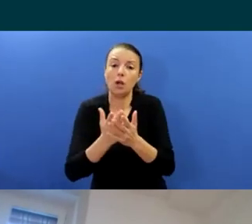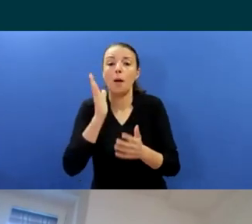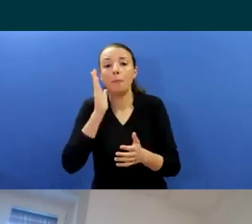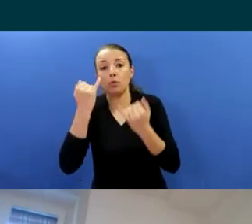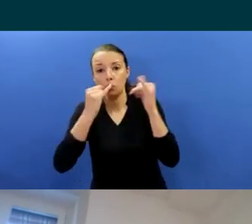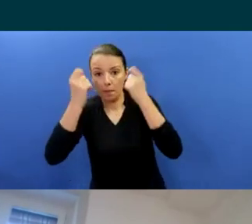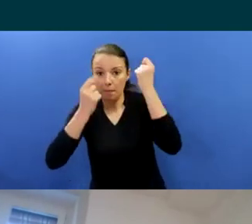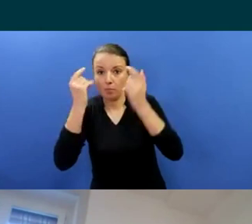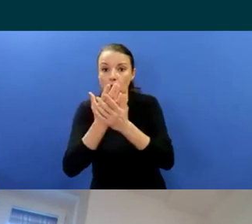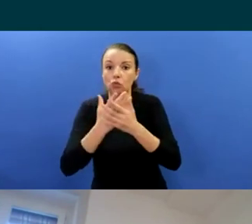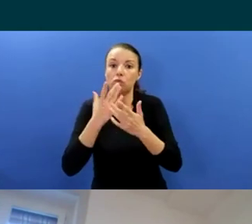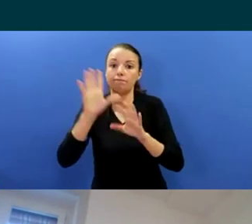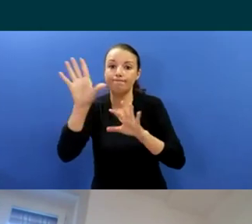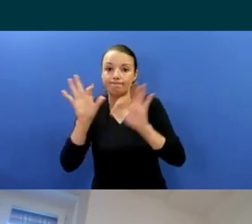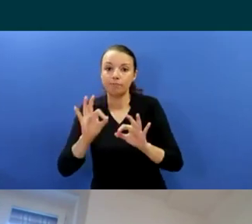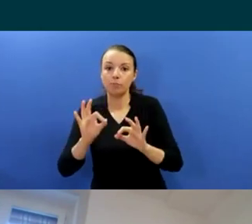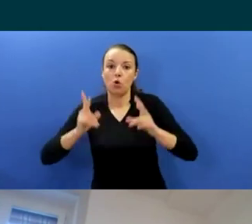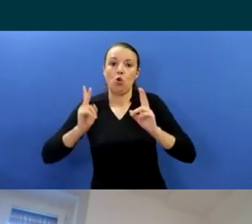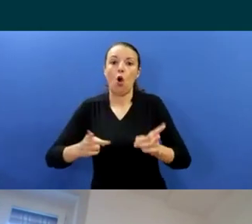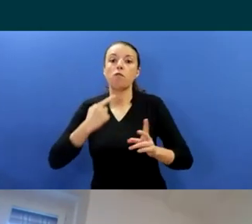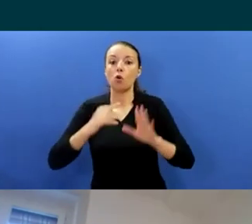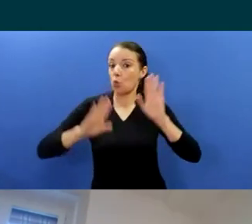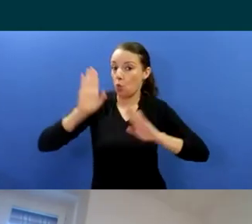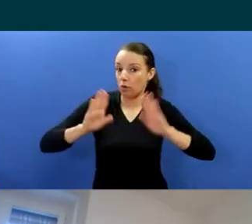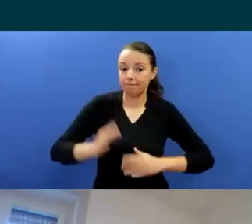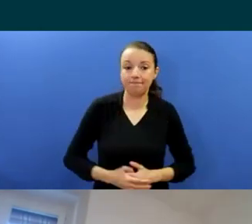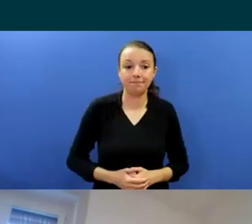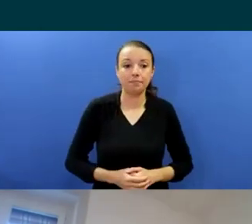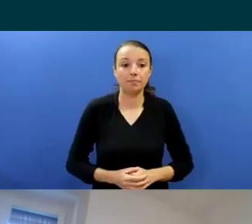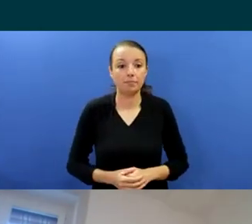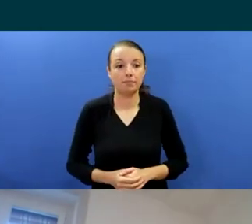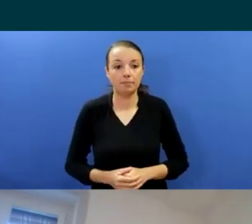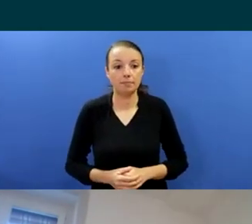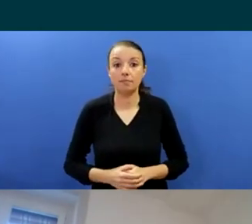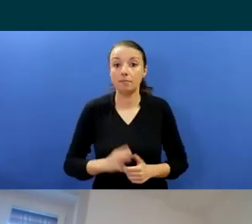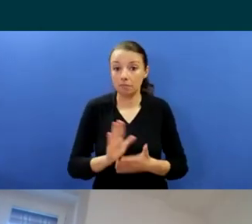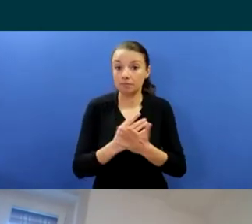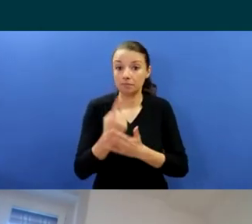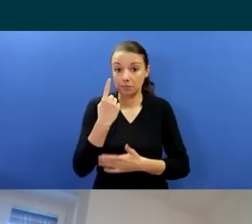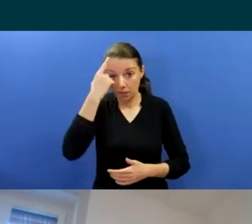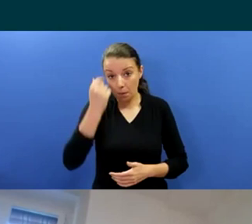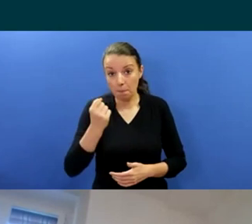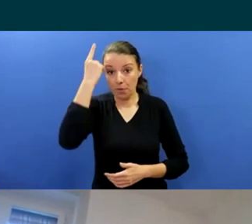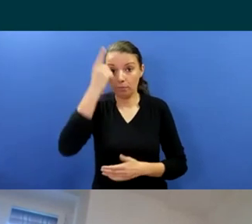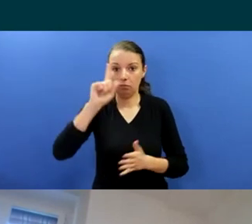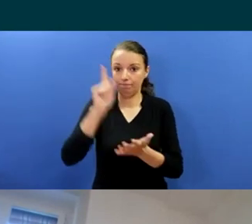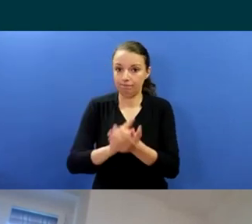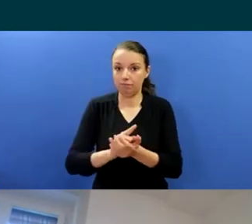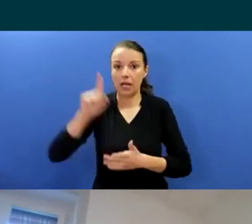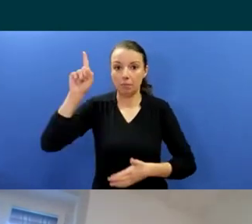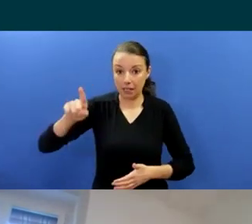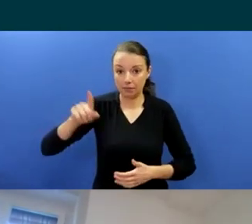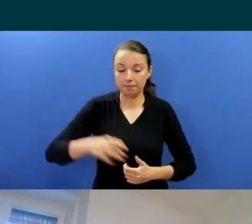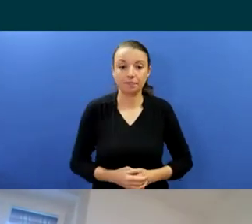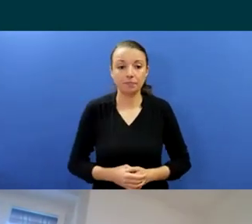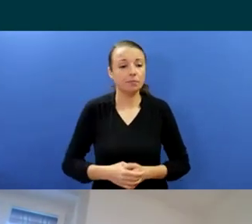idea was voted for and they won and got the money, they then, as I said before, they had to implement it themselves. And we just